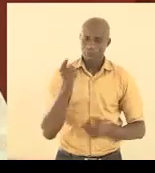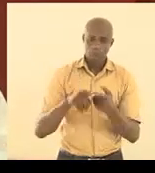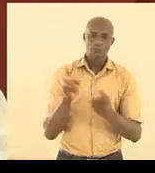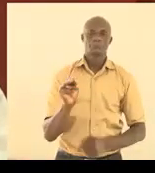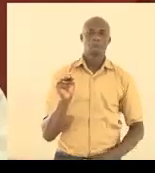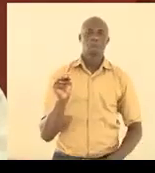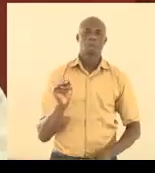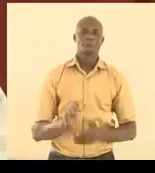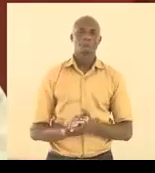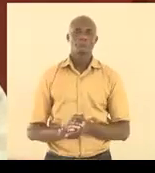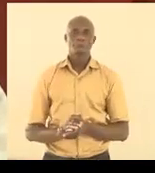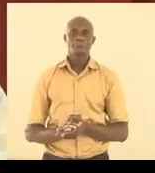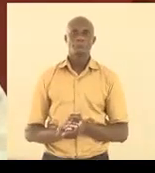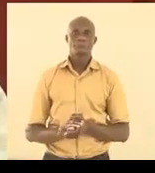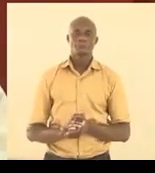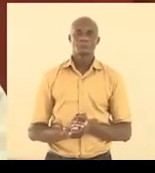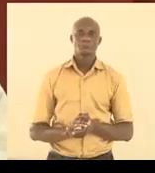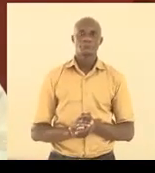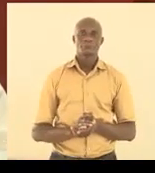said to them,